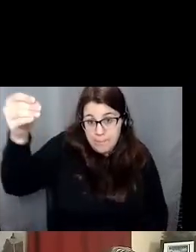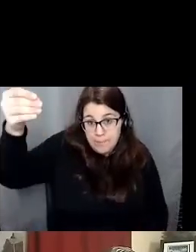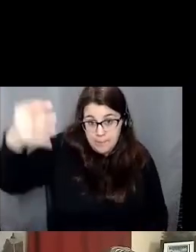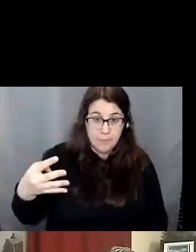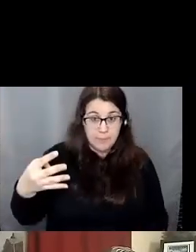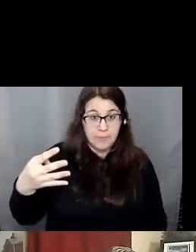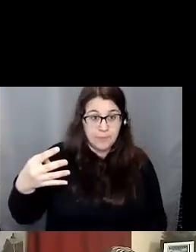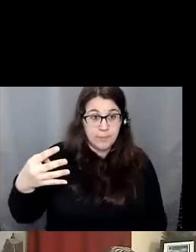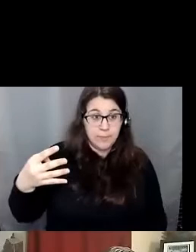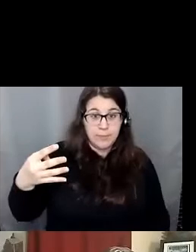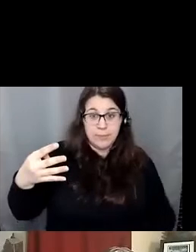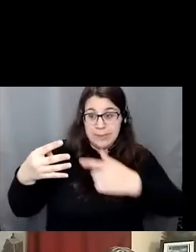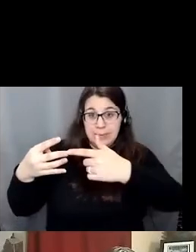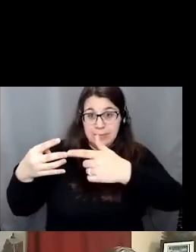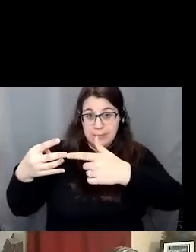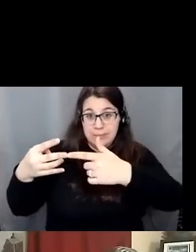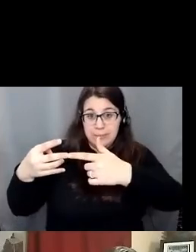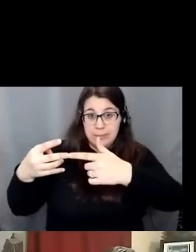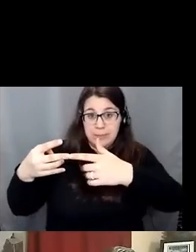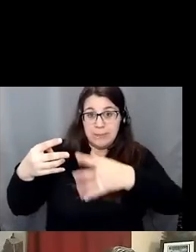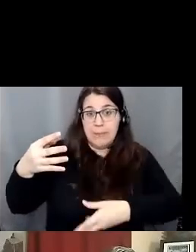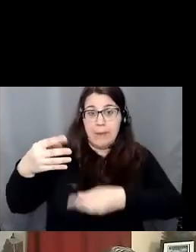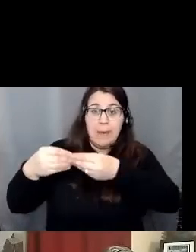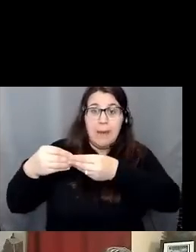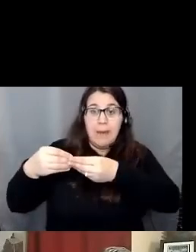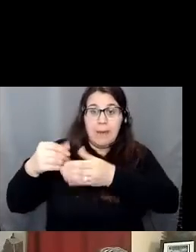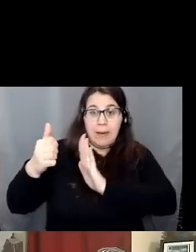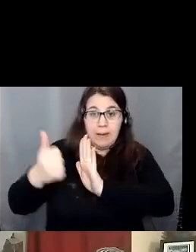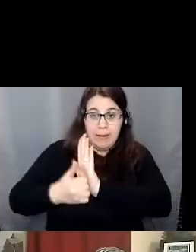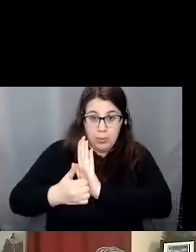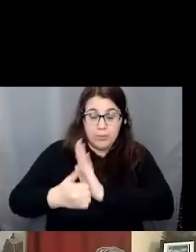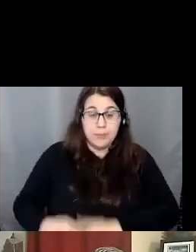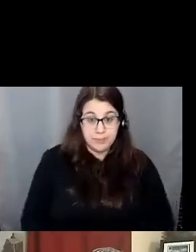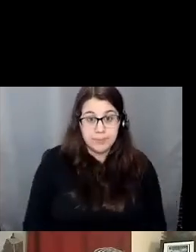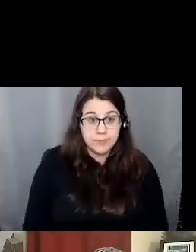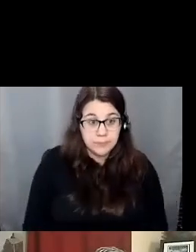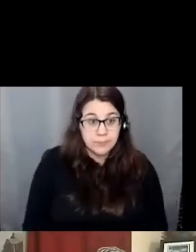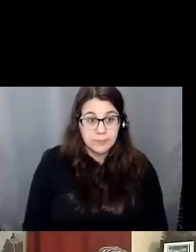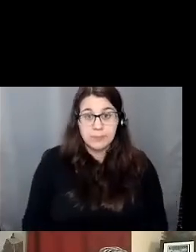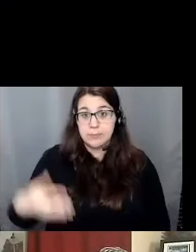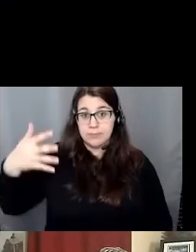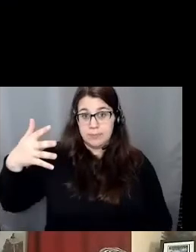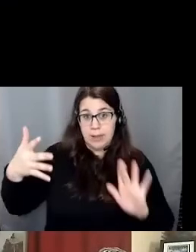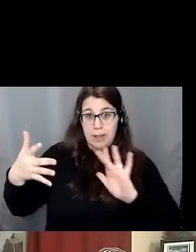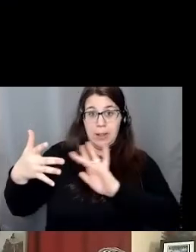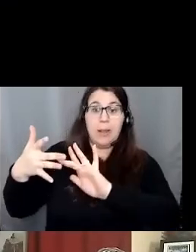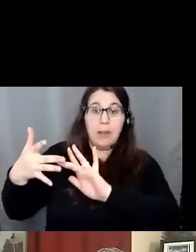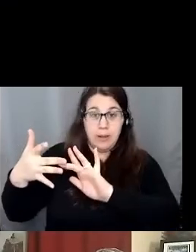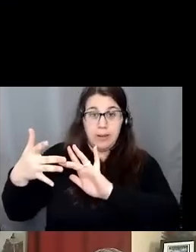the second option down is to add an account. So when you click on that, it will take you back through the enrollment